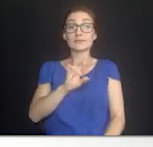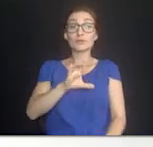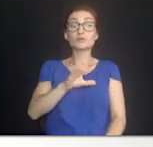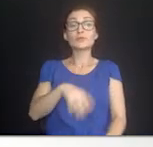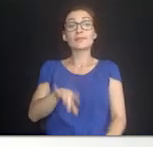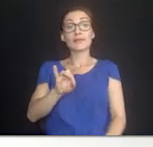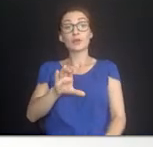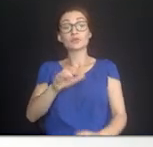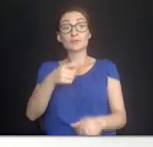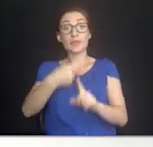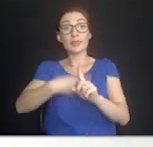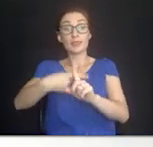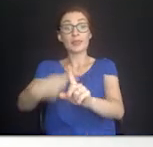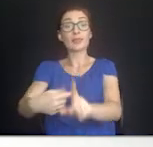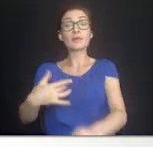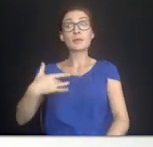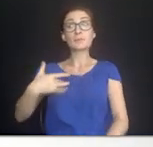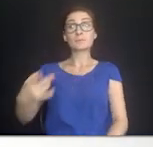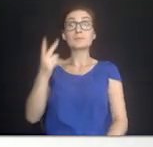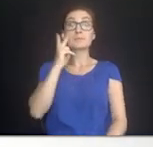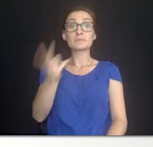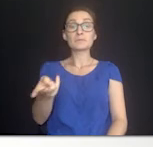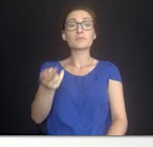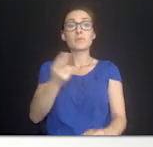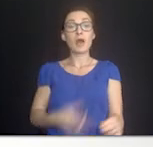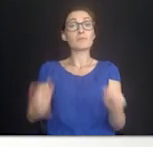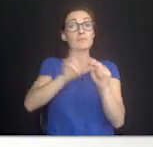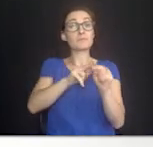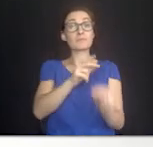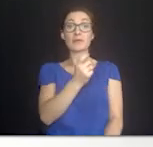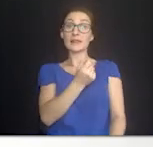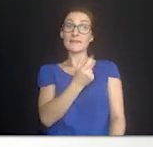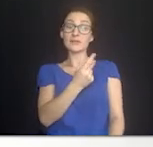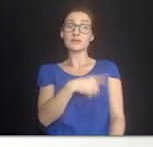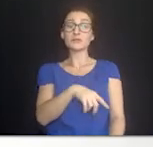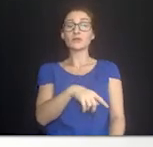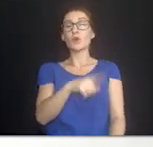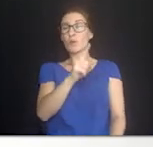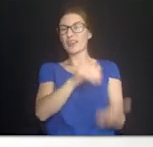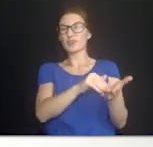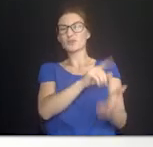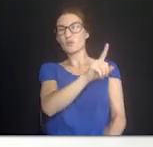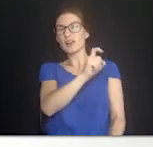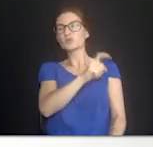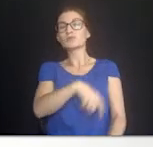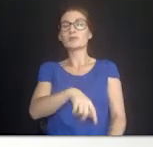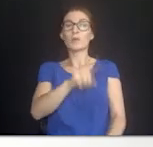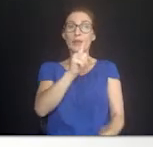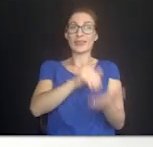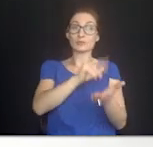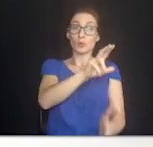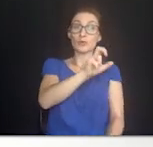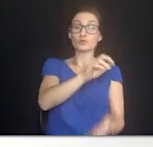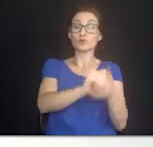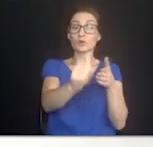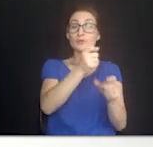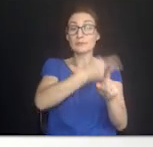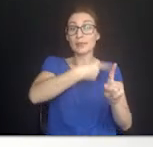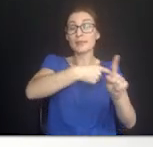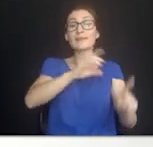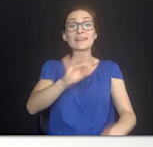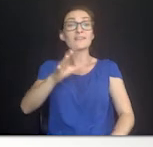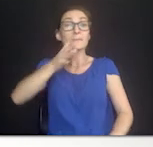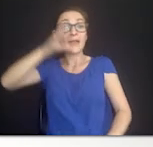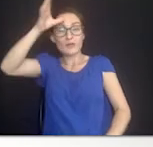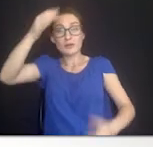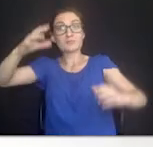Security, we're likely to see it jump to about $1,100, $1,200, $1,300 a month, right? And so is it a crazy amount of money? No, but it